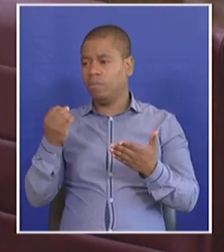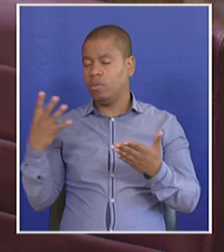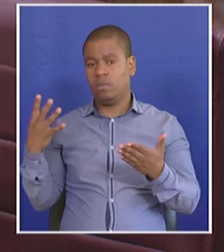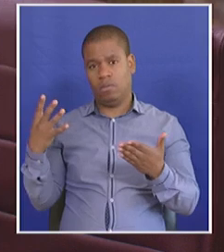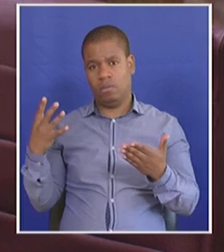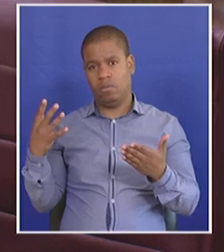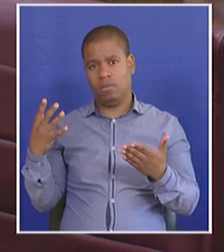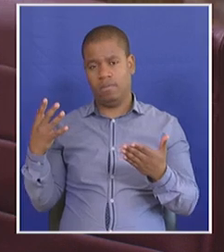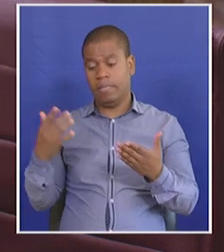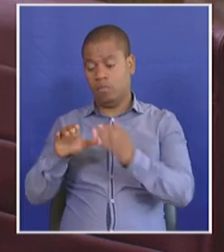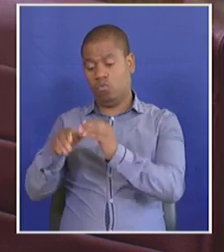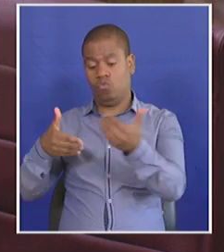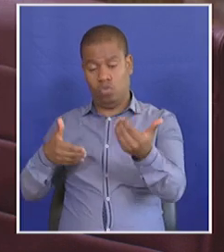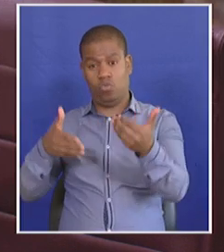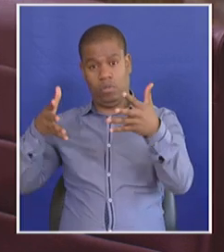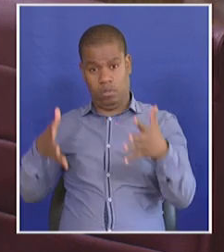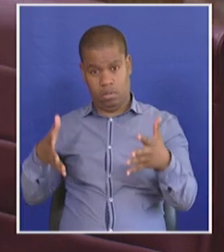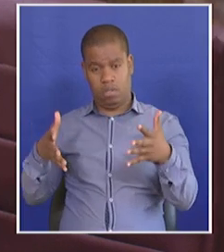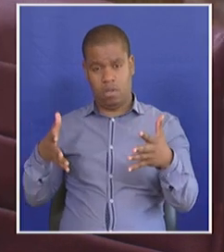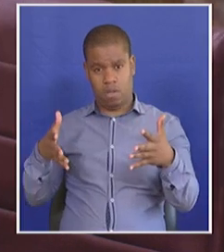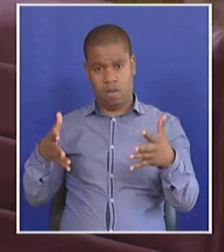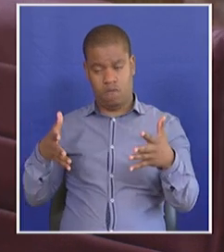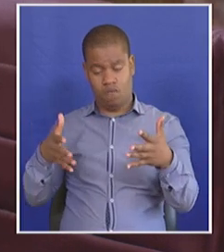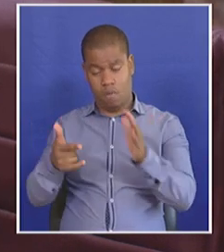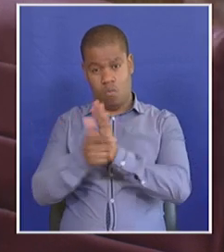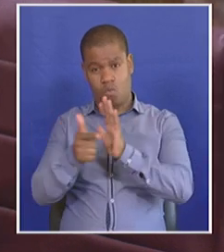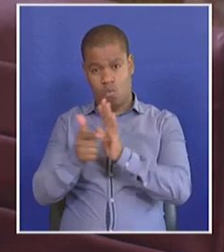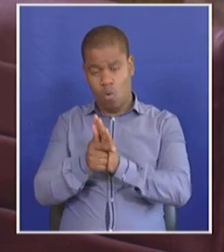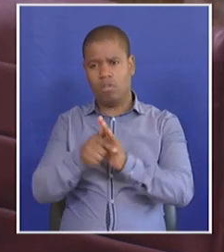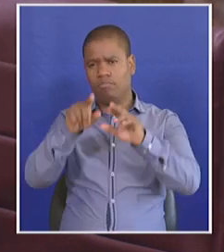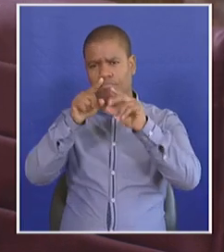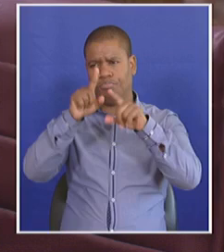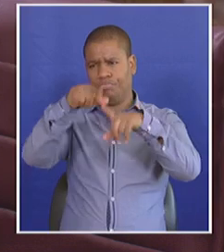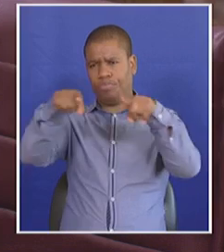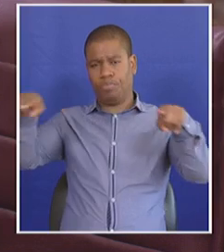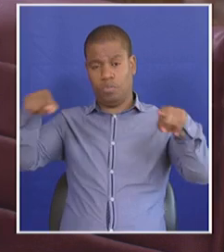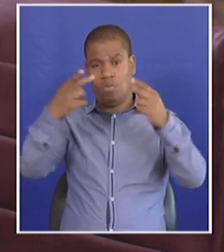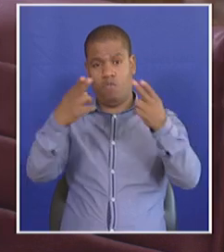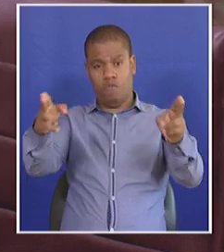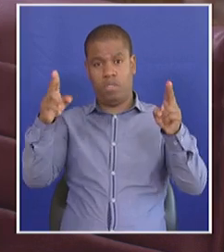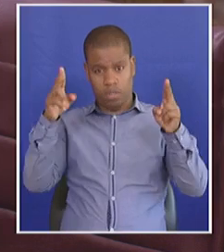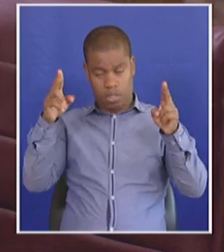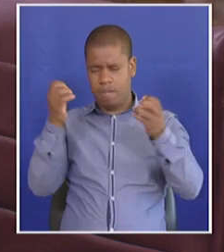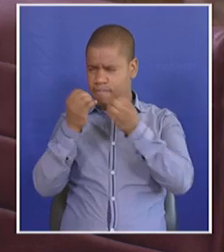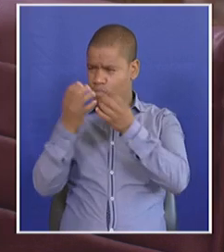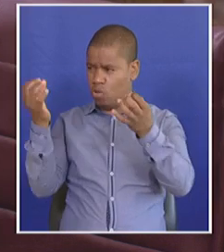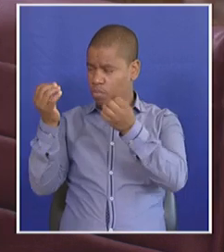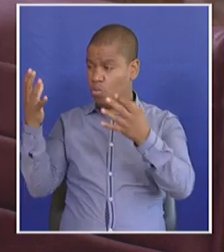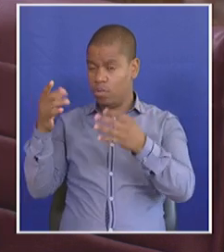of graduates from the law faculties of the universities in South Africa are in fact black and